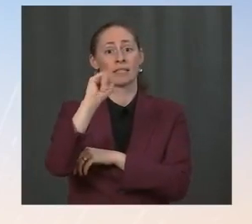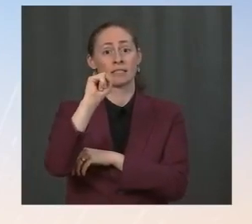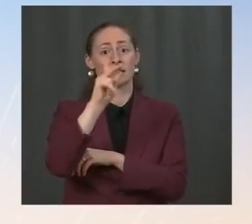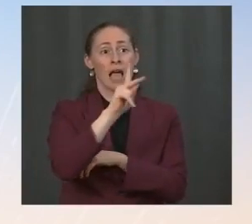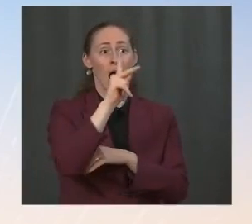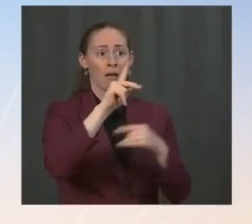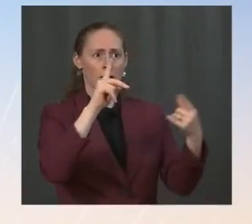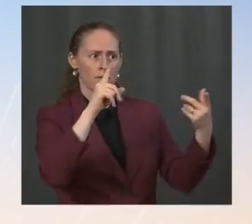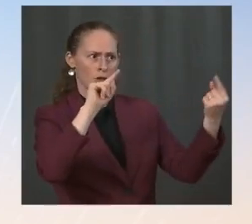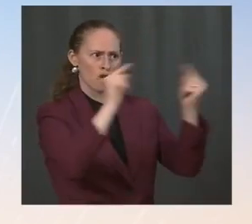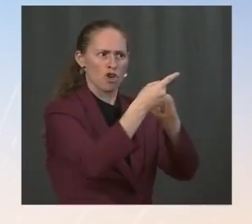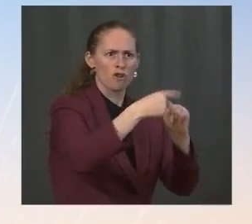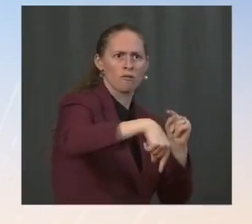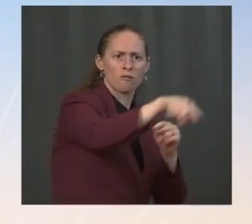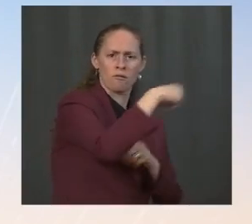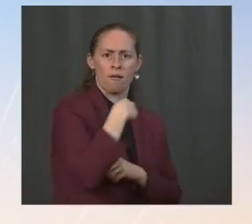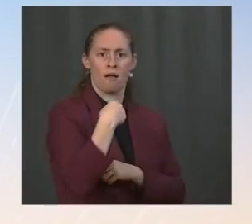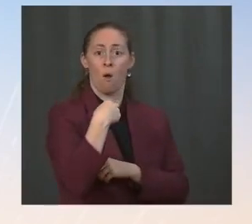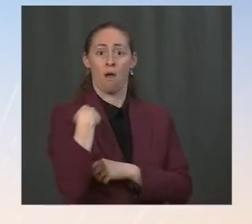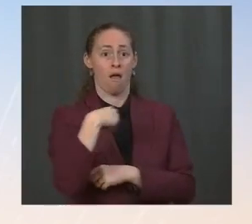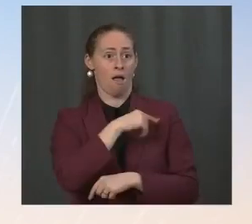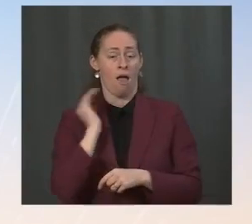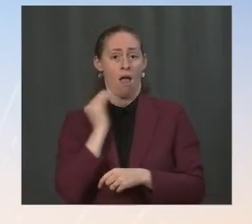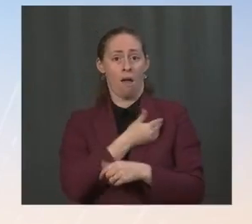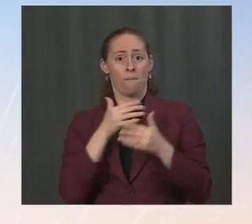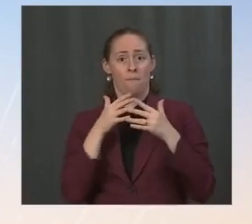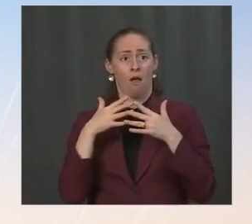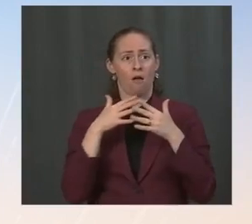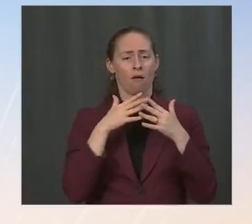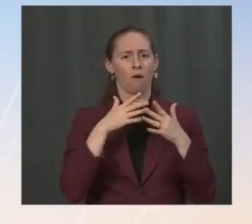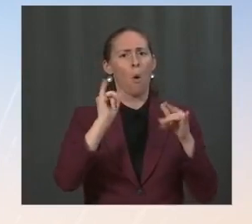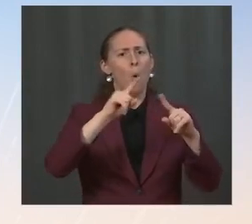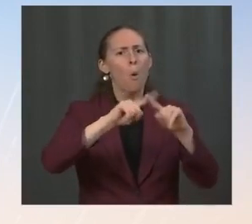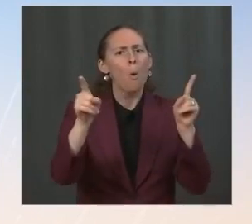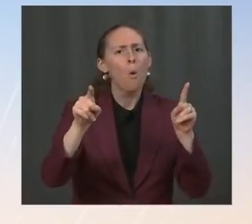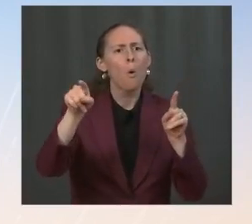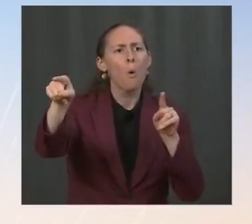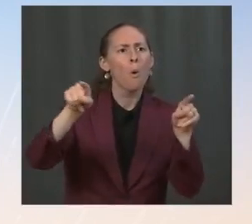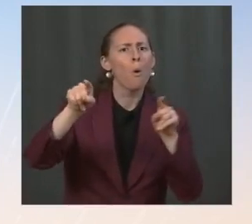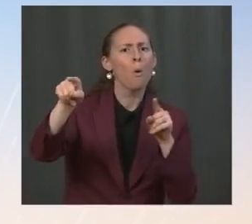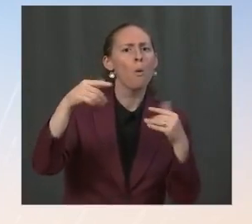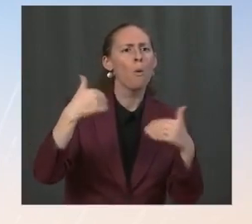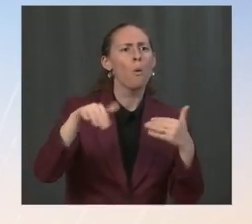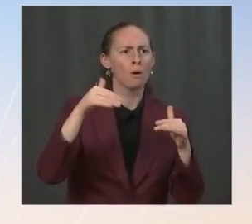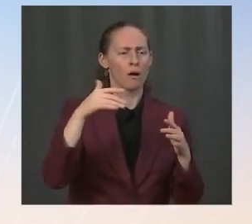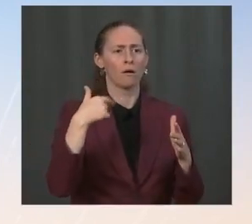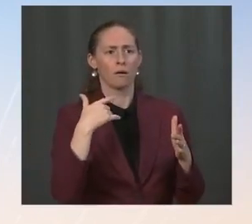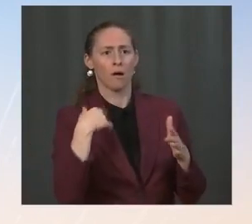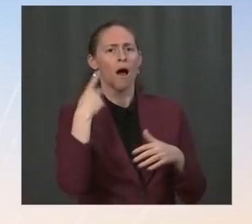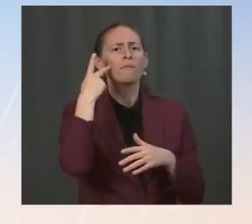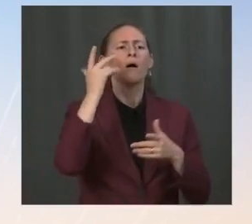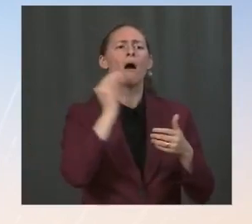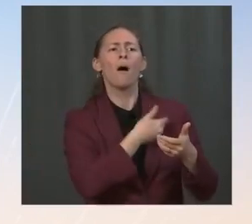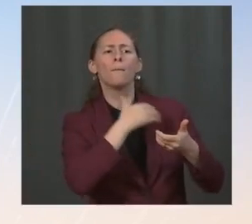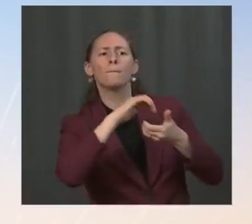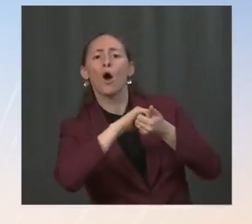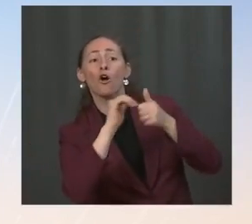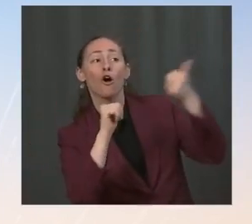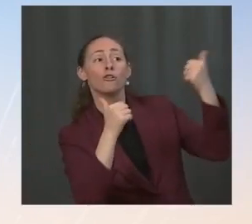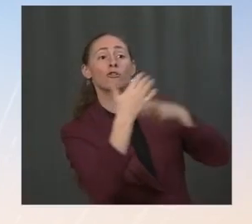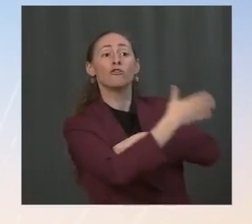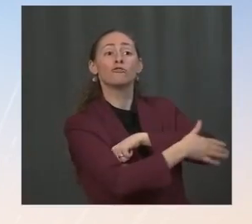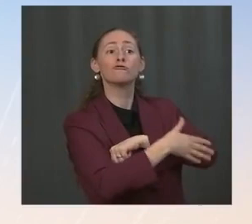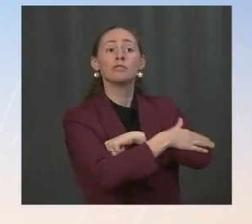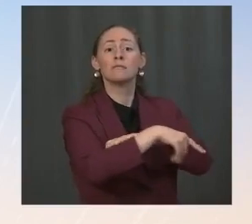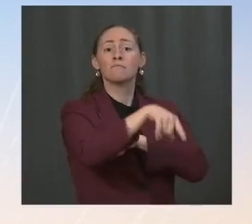we will maintain and continue over the horizon capacity with presence and partnership with countries in the region to ensure that